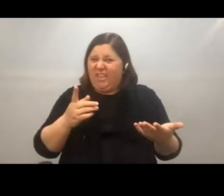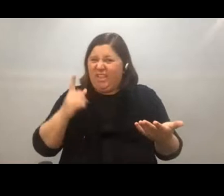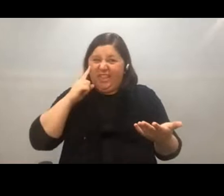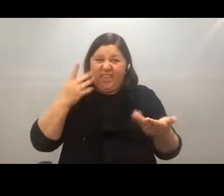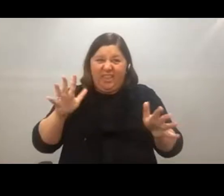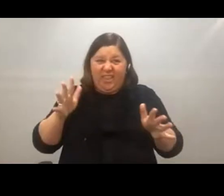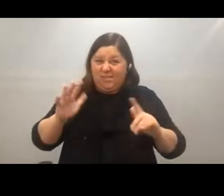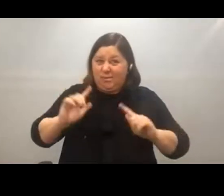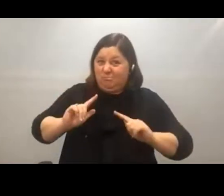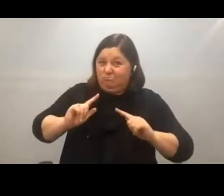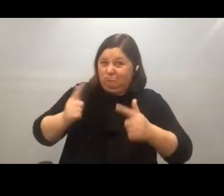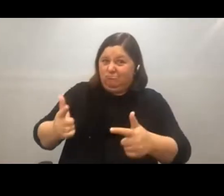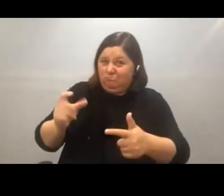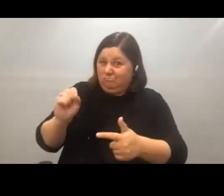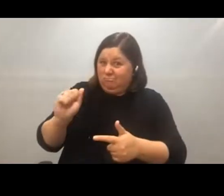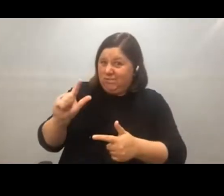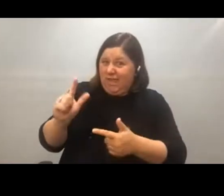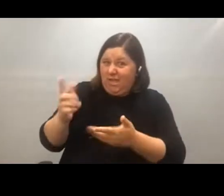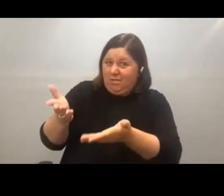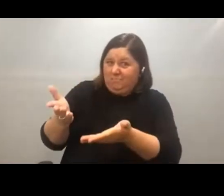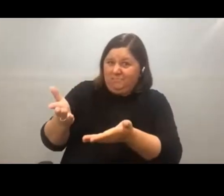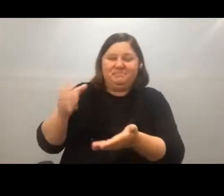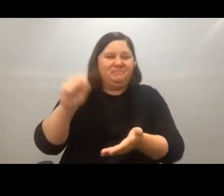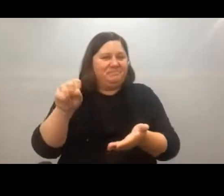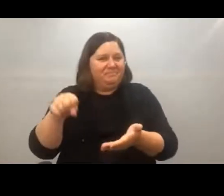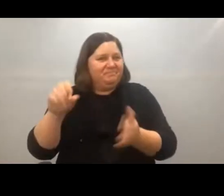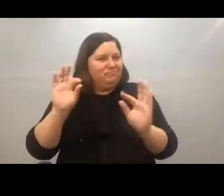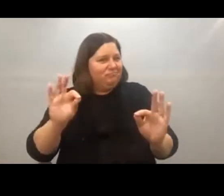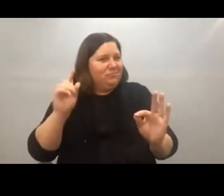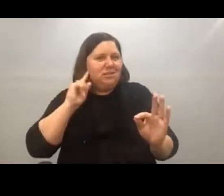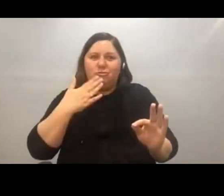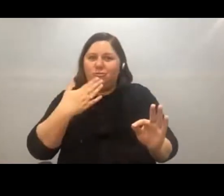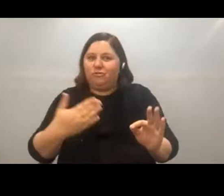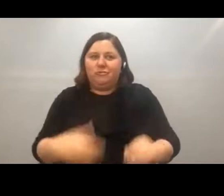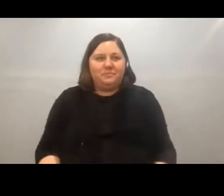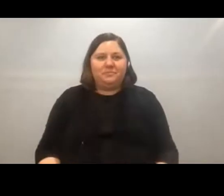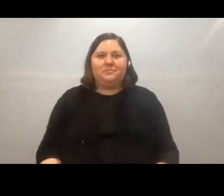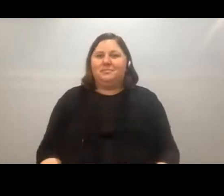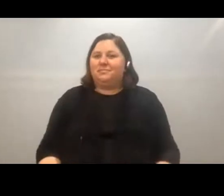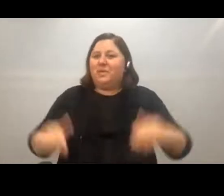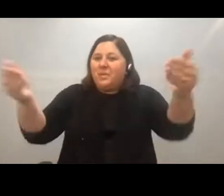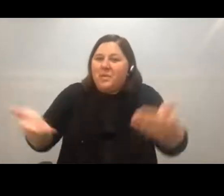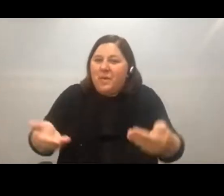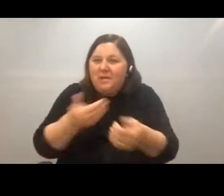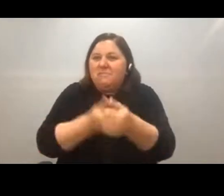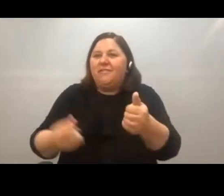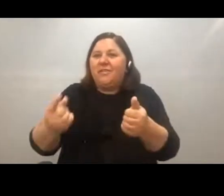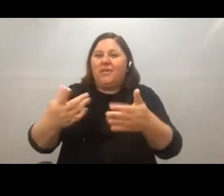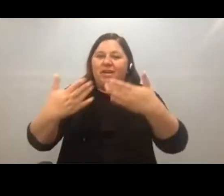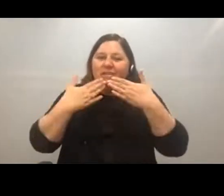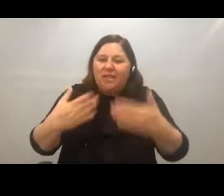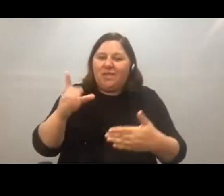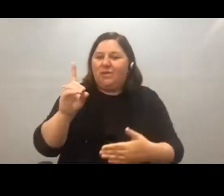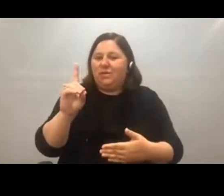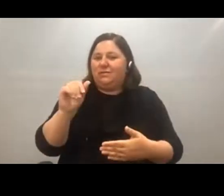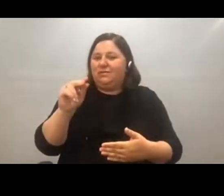so can i kick it to you yeah that sounds great um welcome all and thank you danielle for